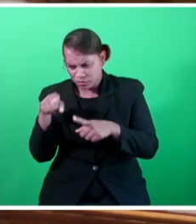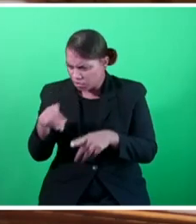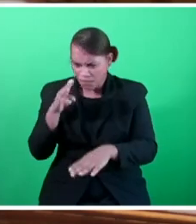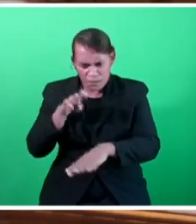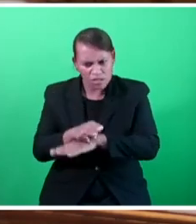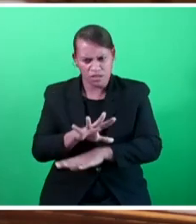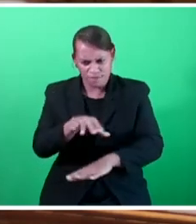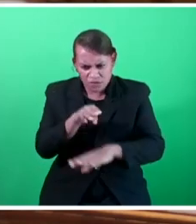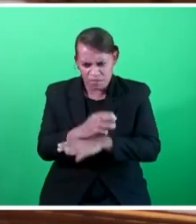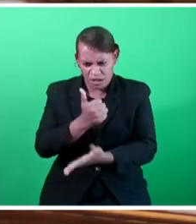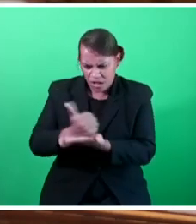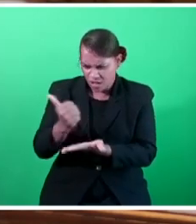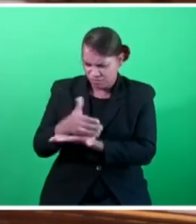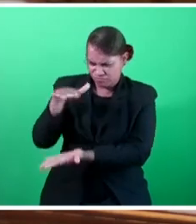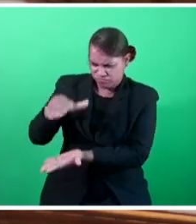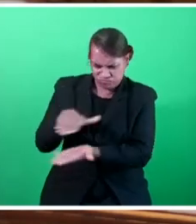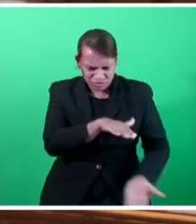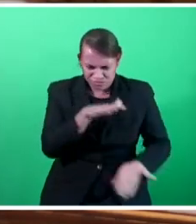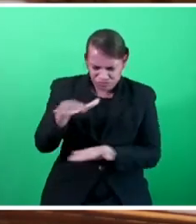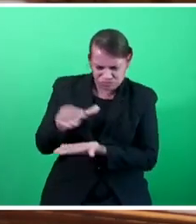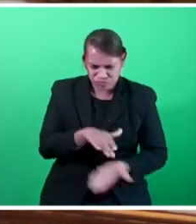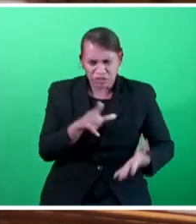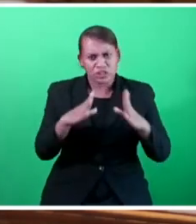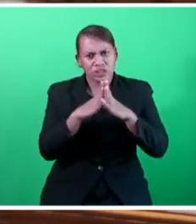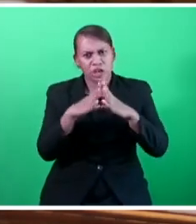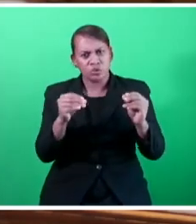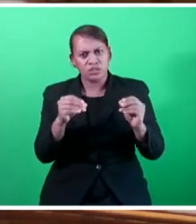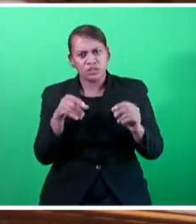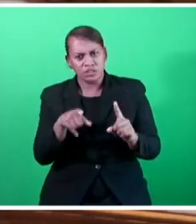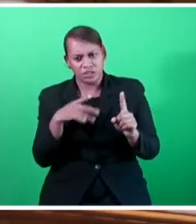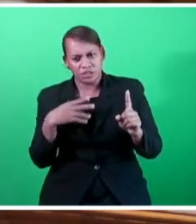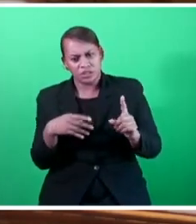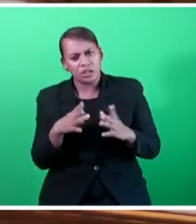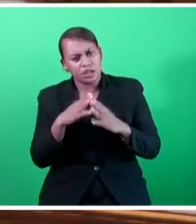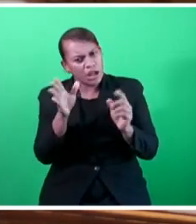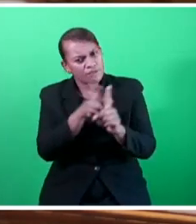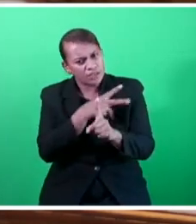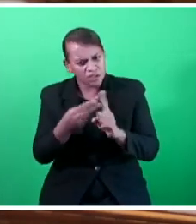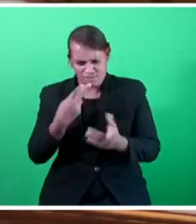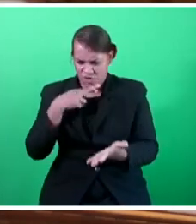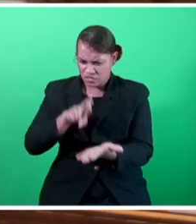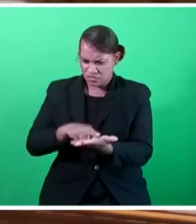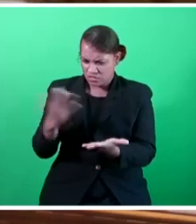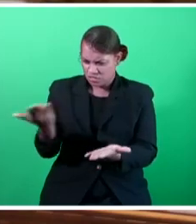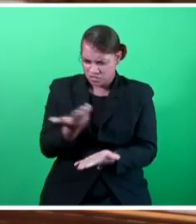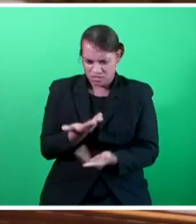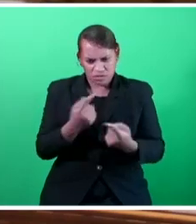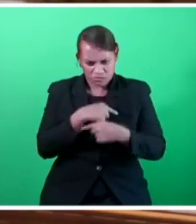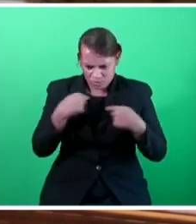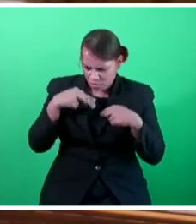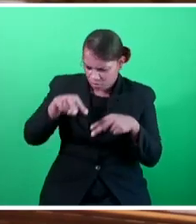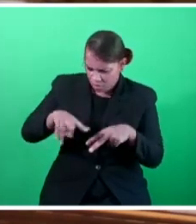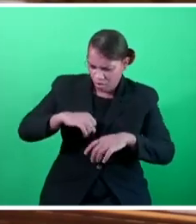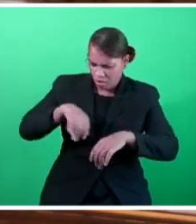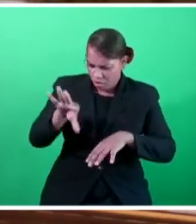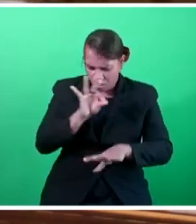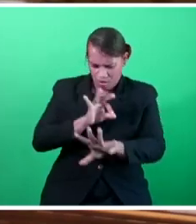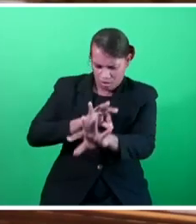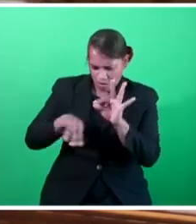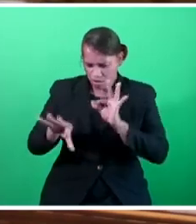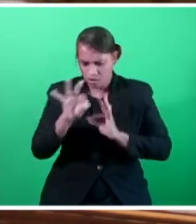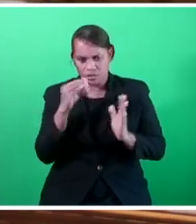in relation to sexual offenses. We keep an eye out for these statistics every month, Honorable Speaker.